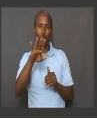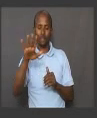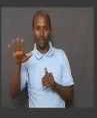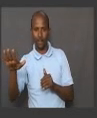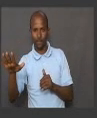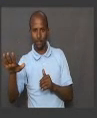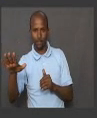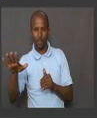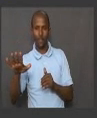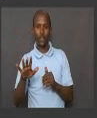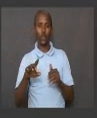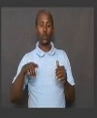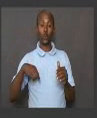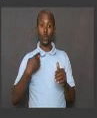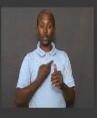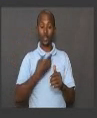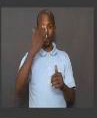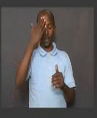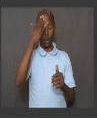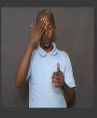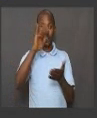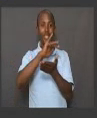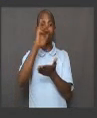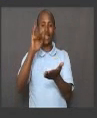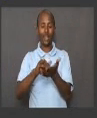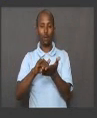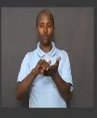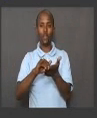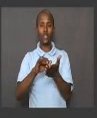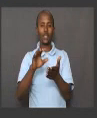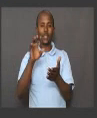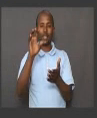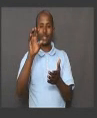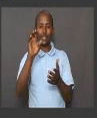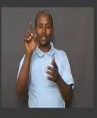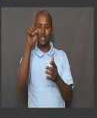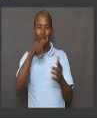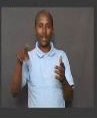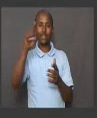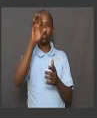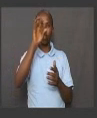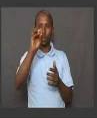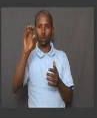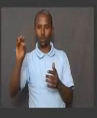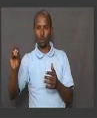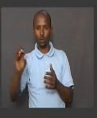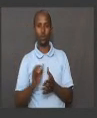145, we know that the center of the circle is 0, 0.